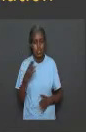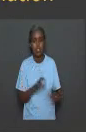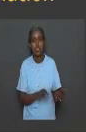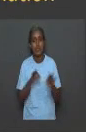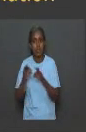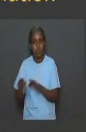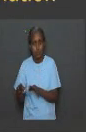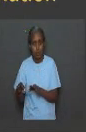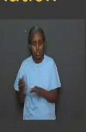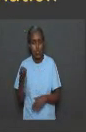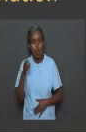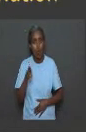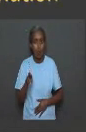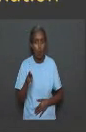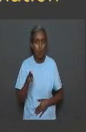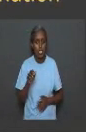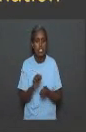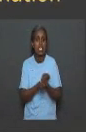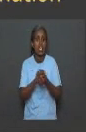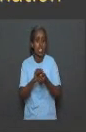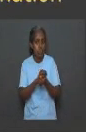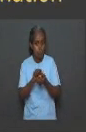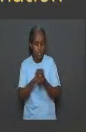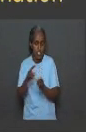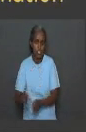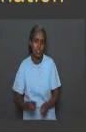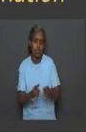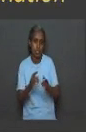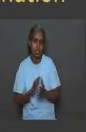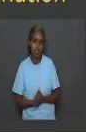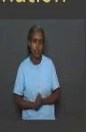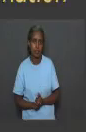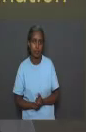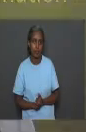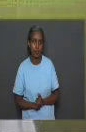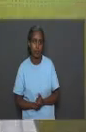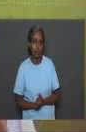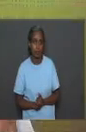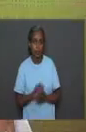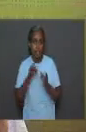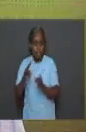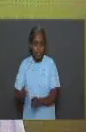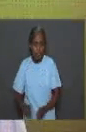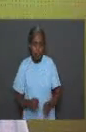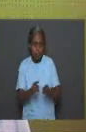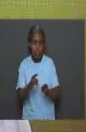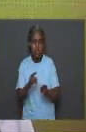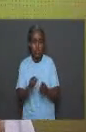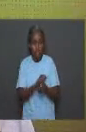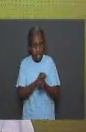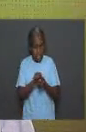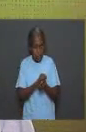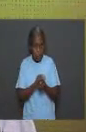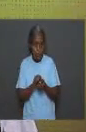the substitution or the elimination method. The method